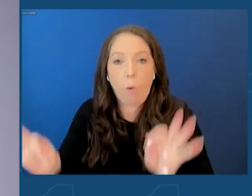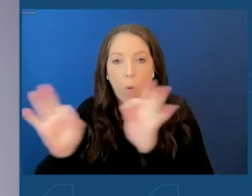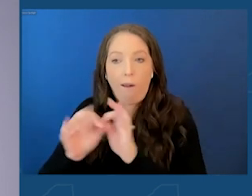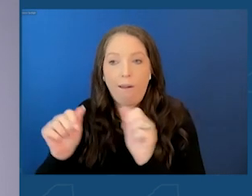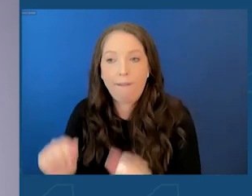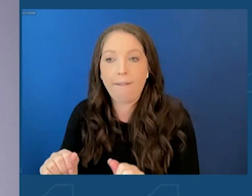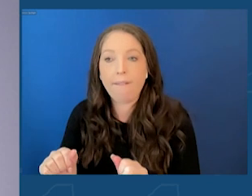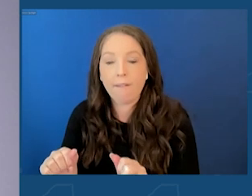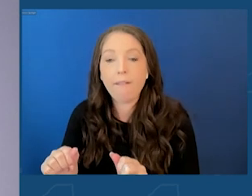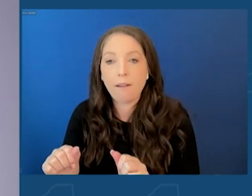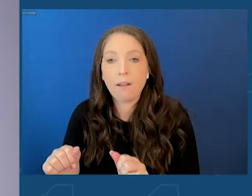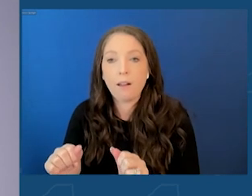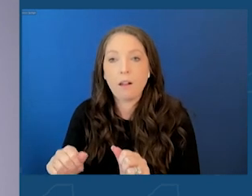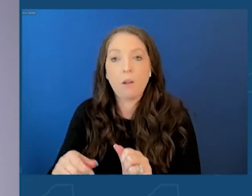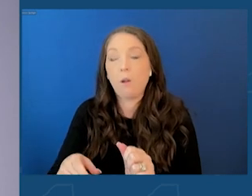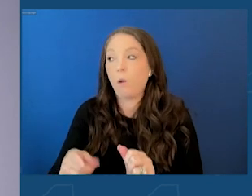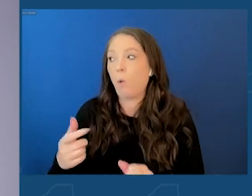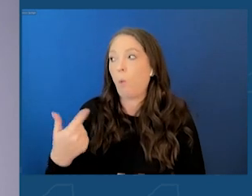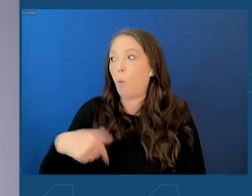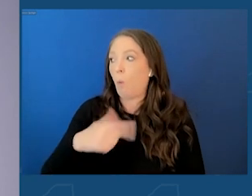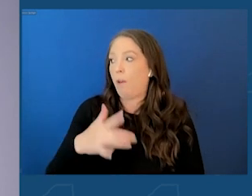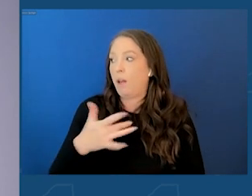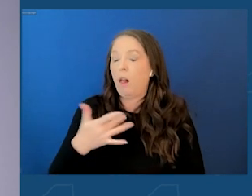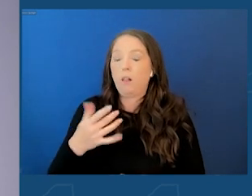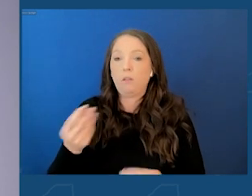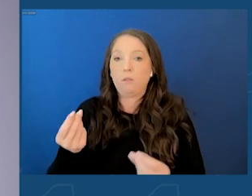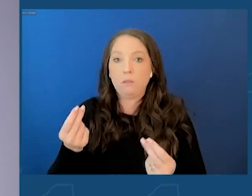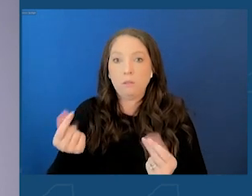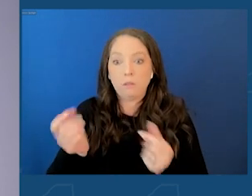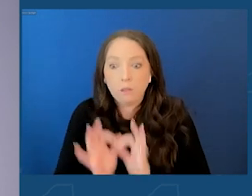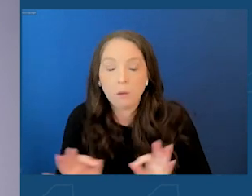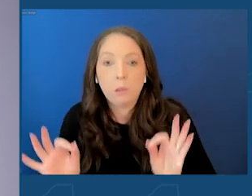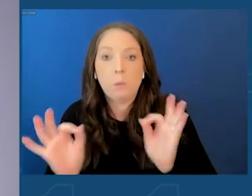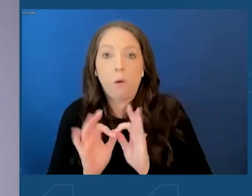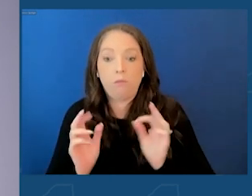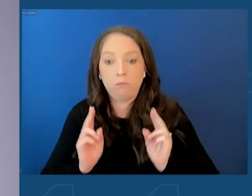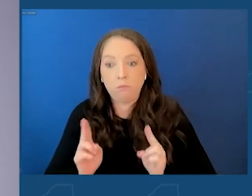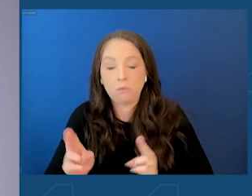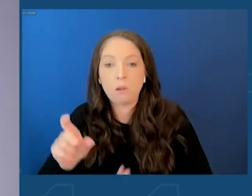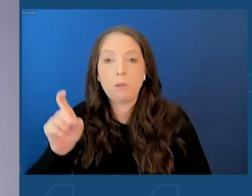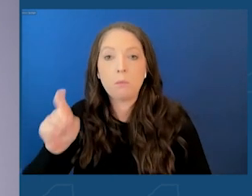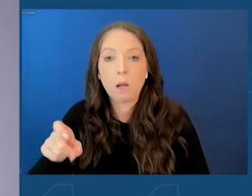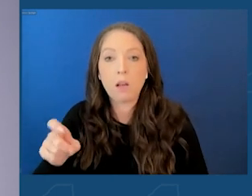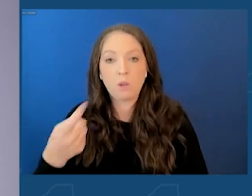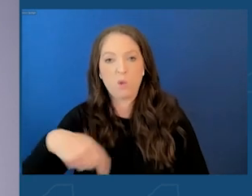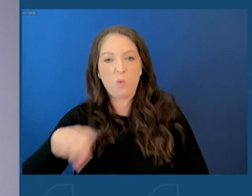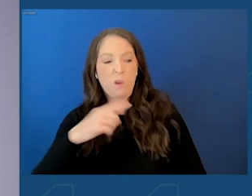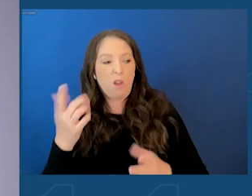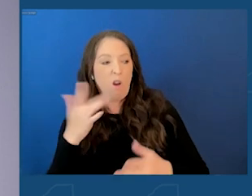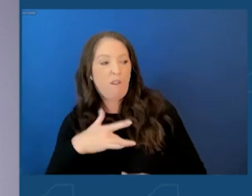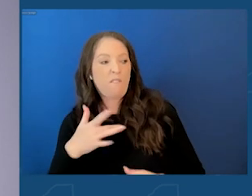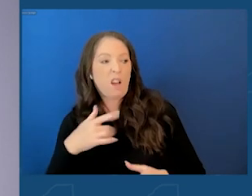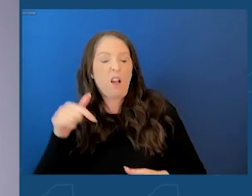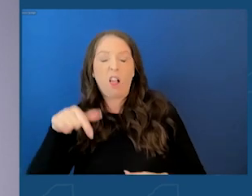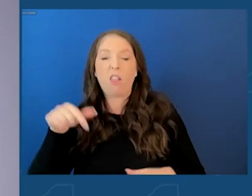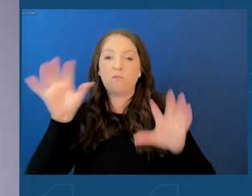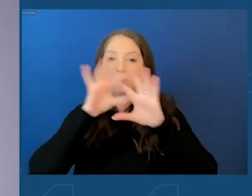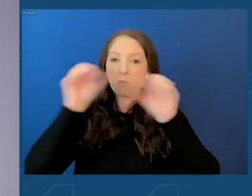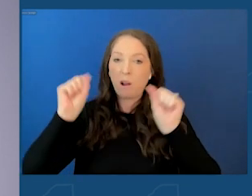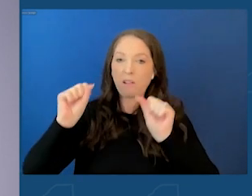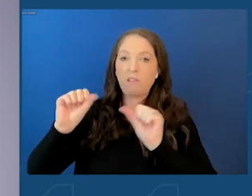the sense of urgency all of us and Casey and Ellie and our administration in Washington, the Biden administration, bring to this, and that's why